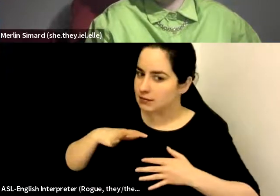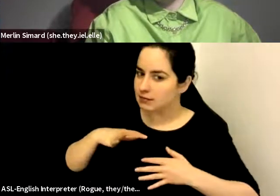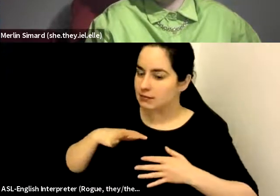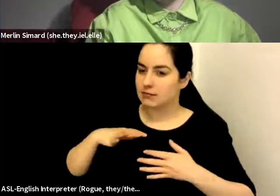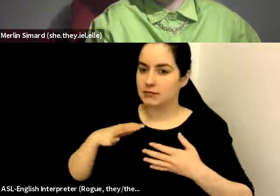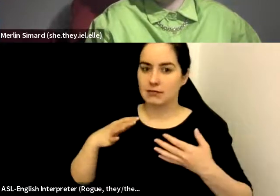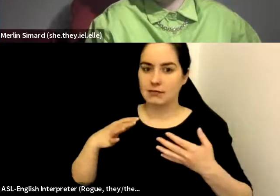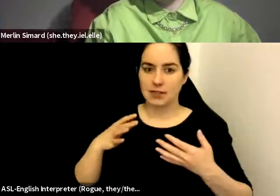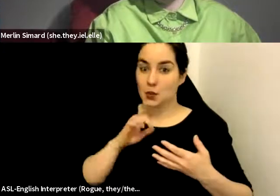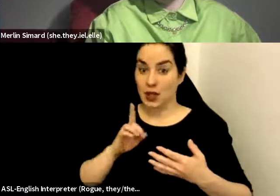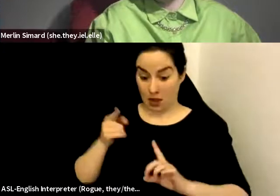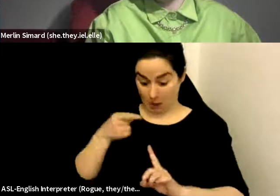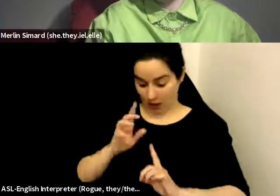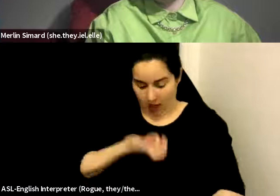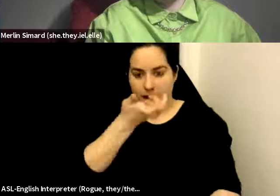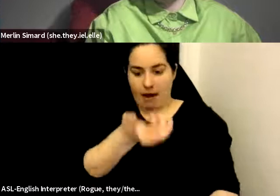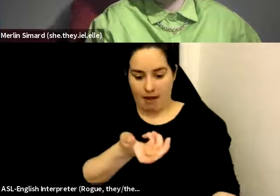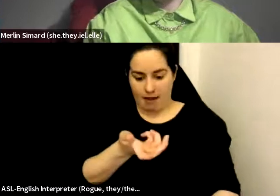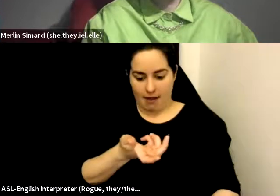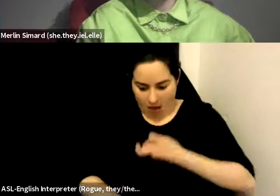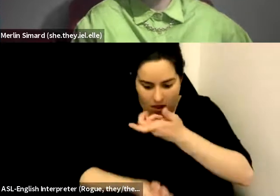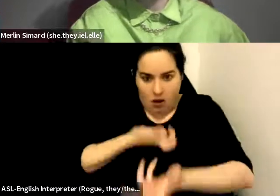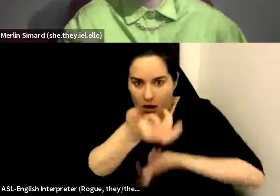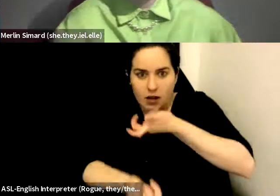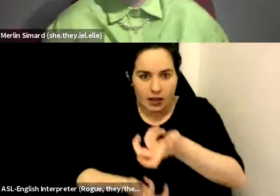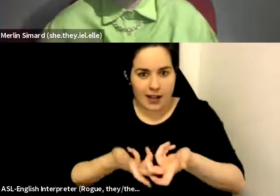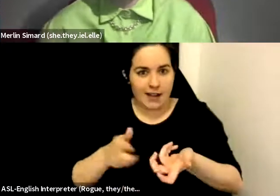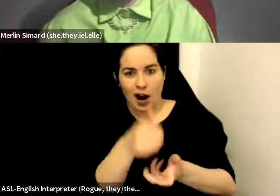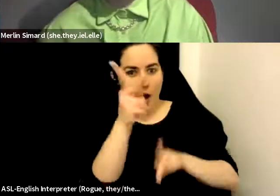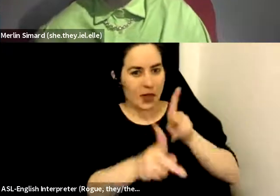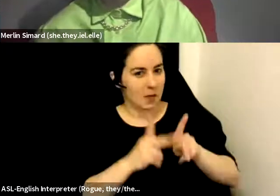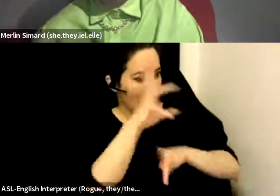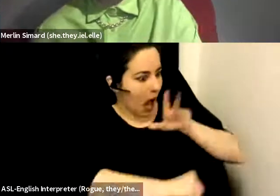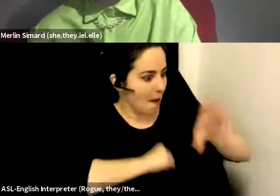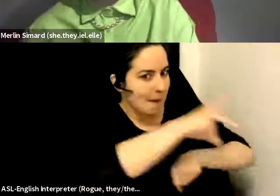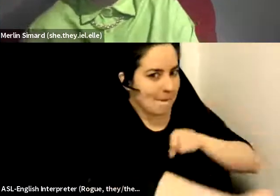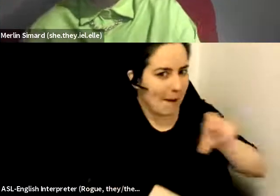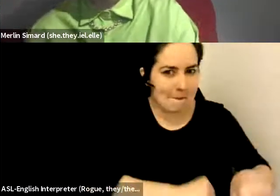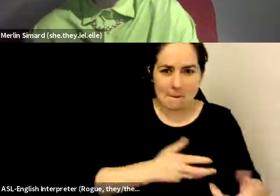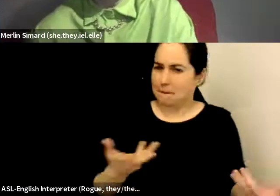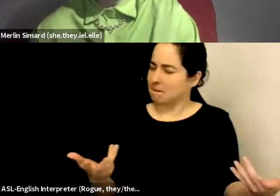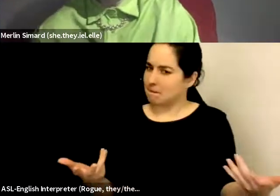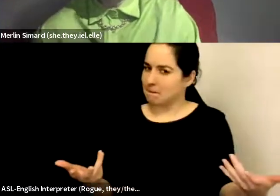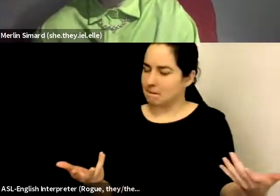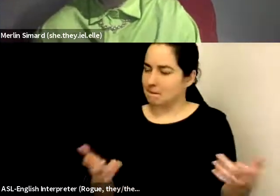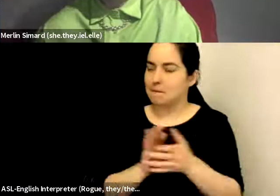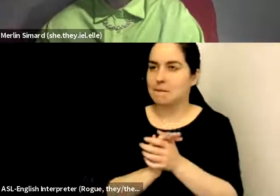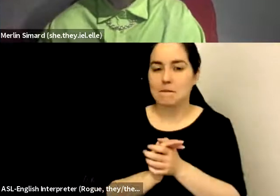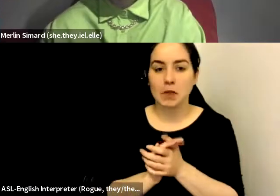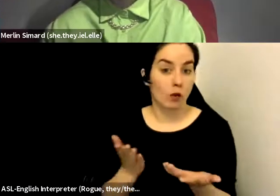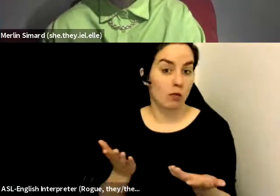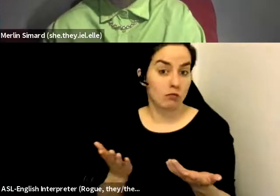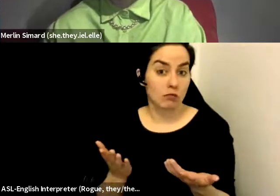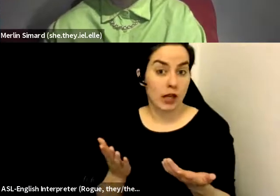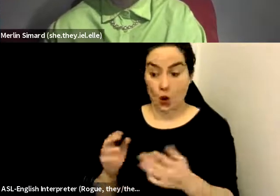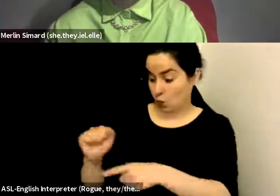to be consumed. And I think about, like, different approaches to time, even inside of a rehearsal